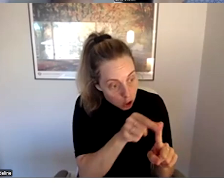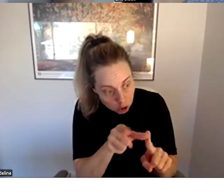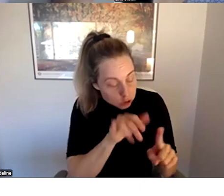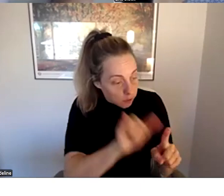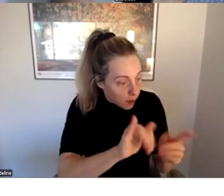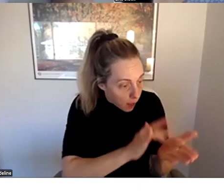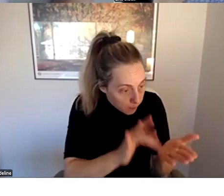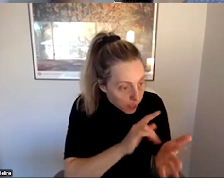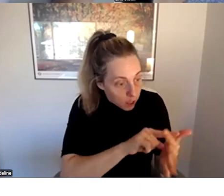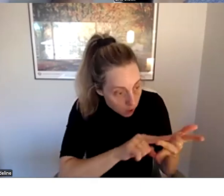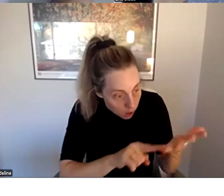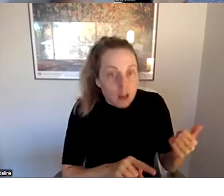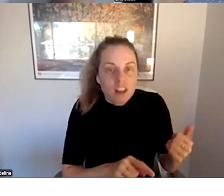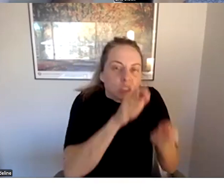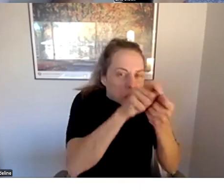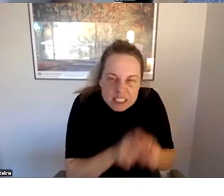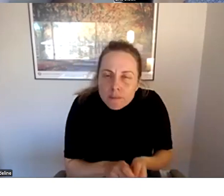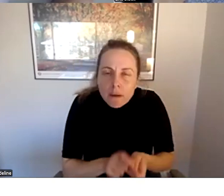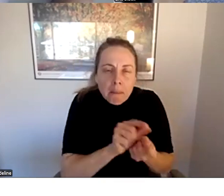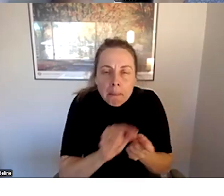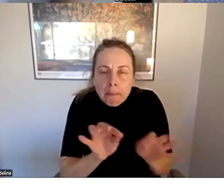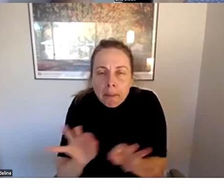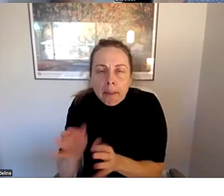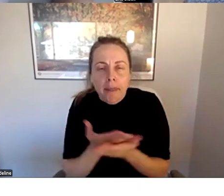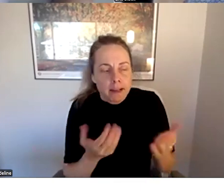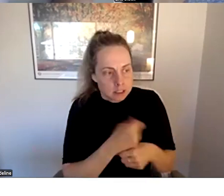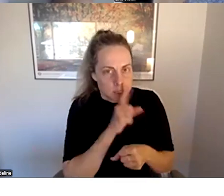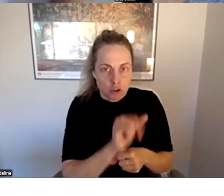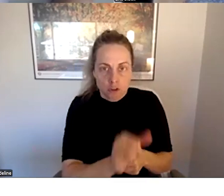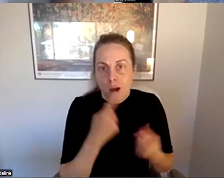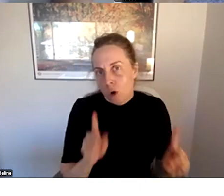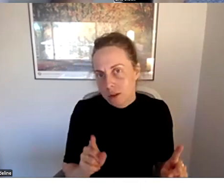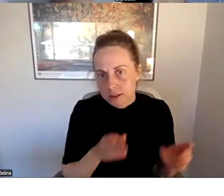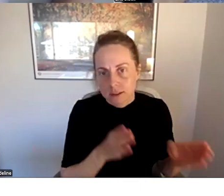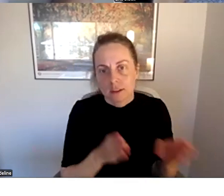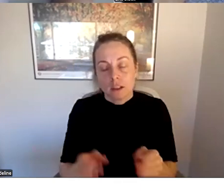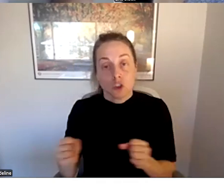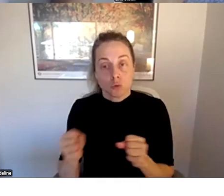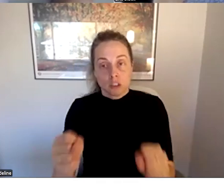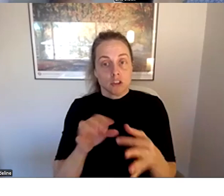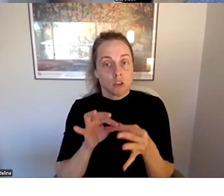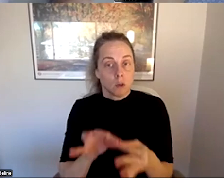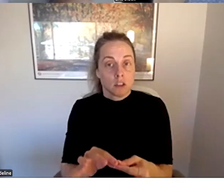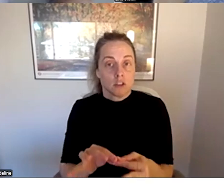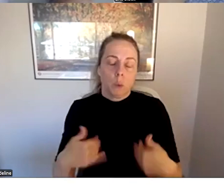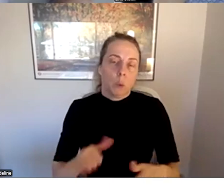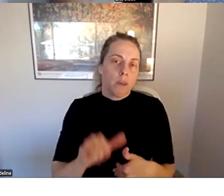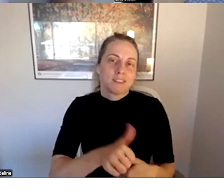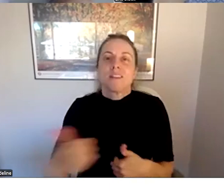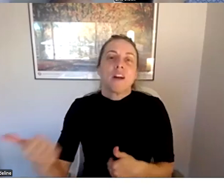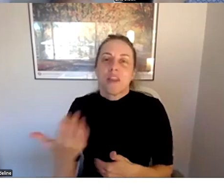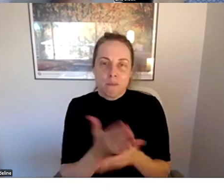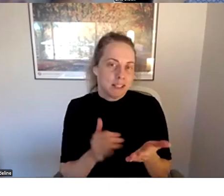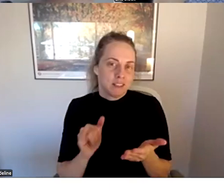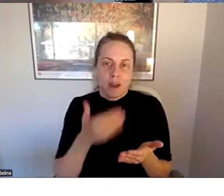access to the experience or not. Strategic relationships have been another piece of the best practice sharing